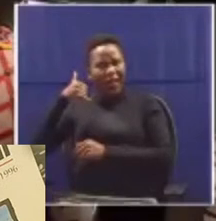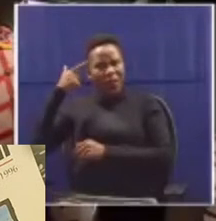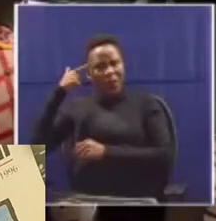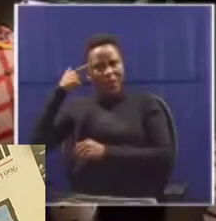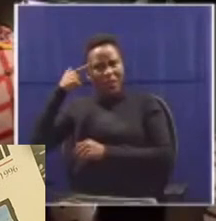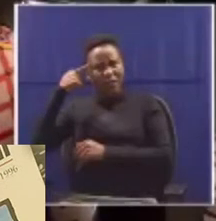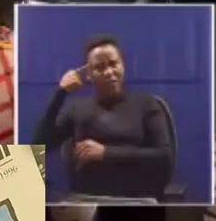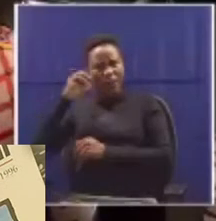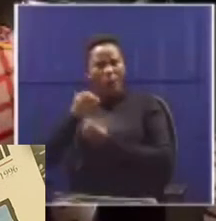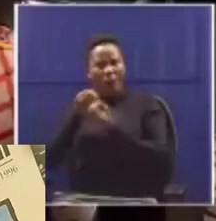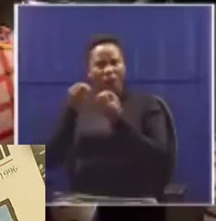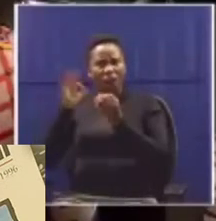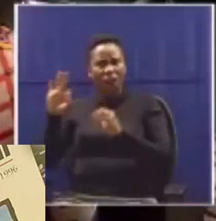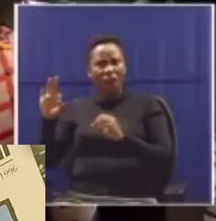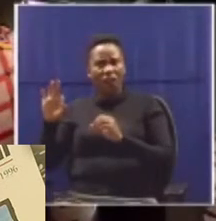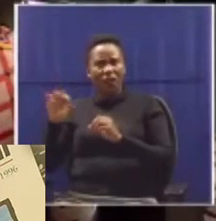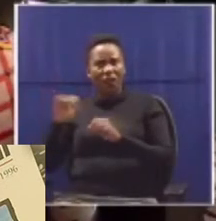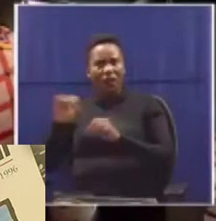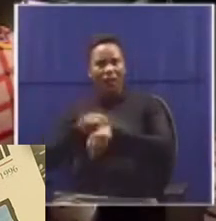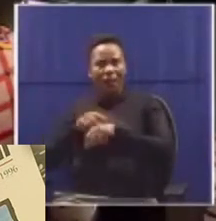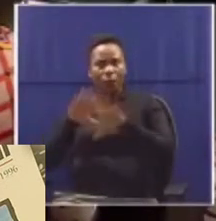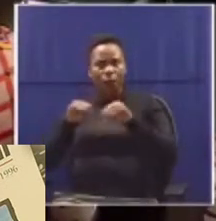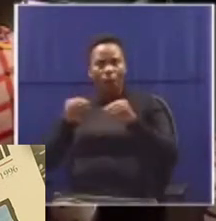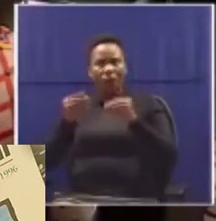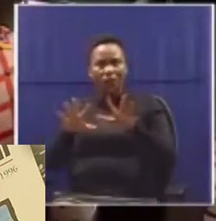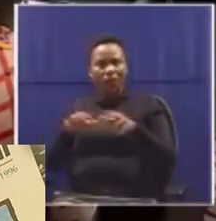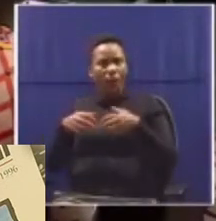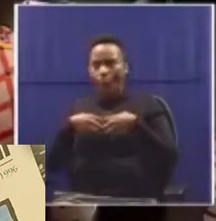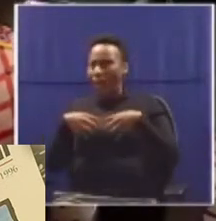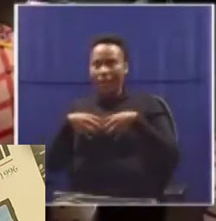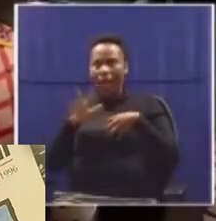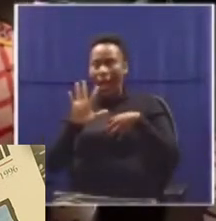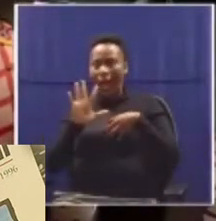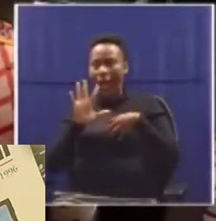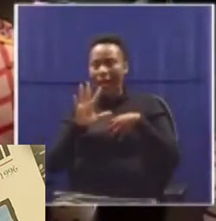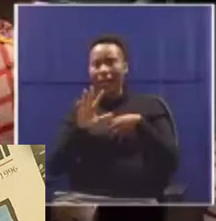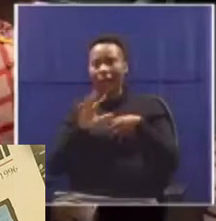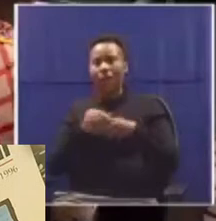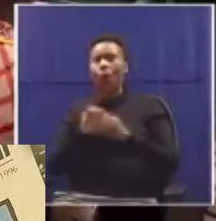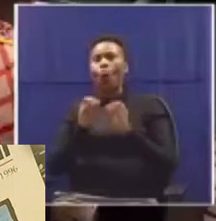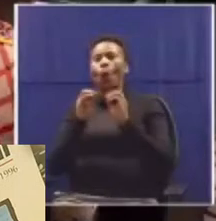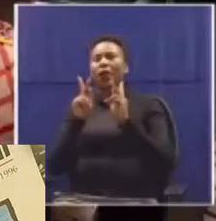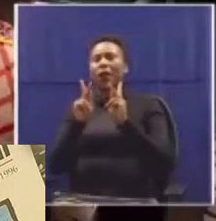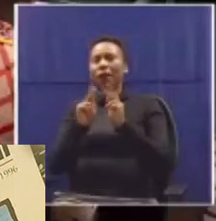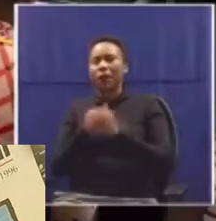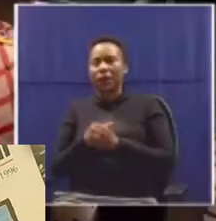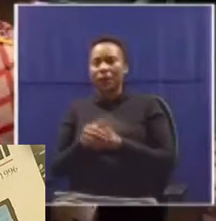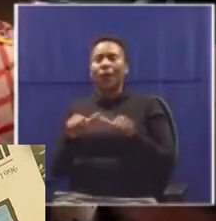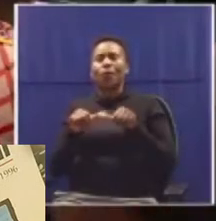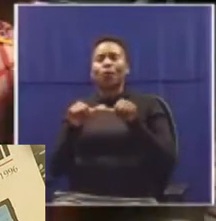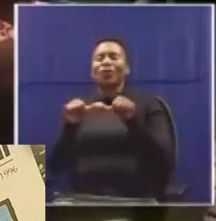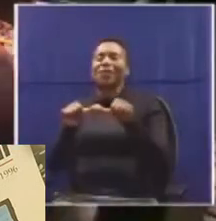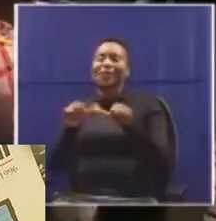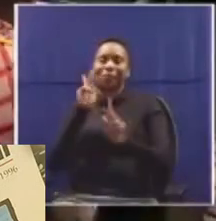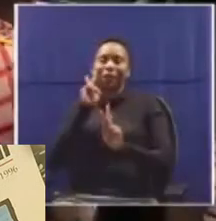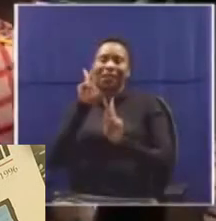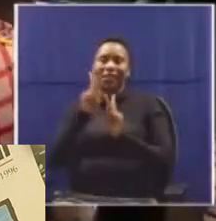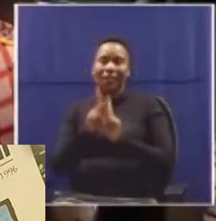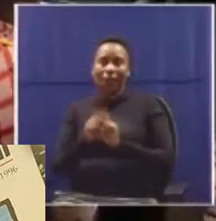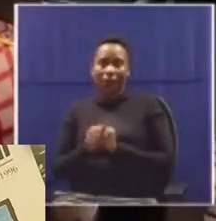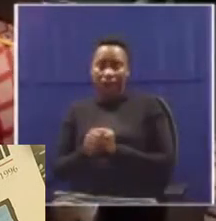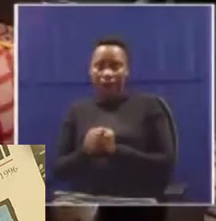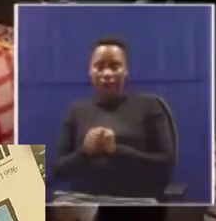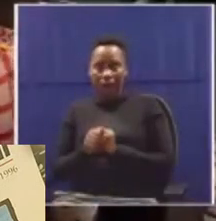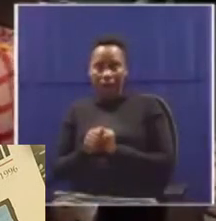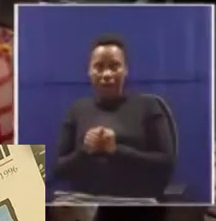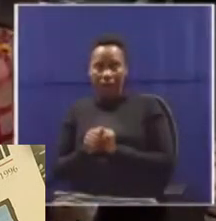no the time has been stopped don't worry Mr Kevin okay okay procedure the